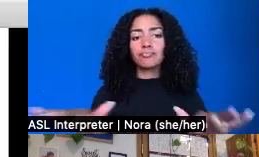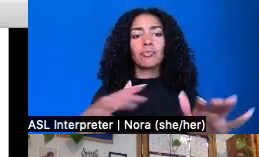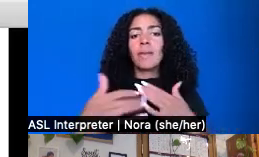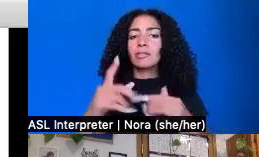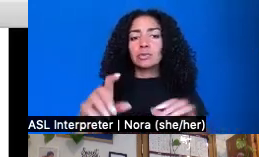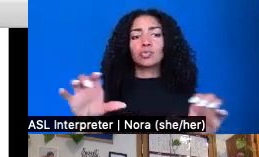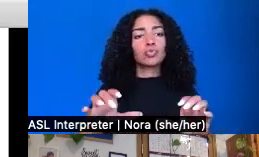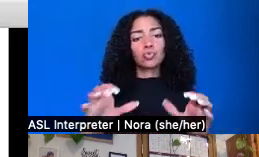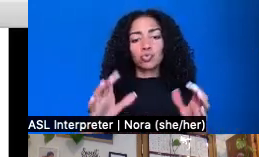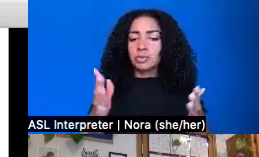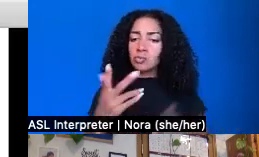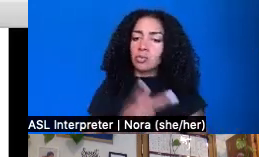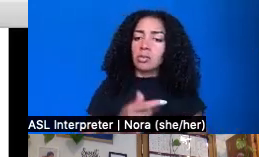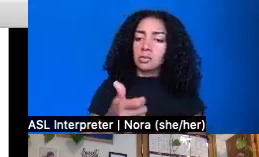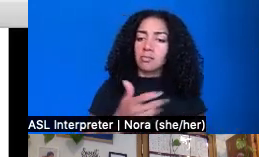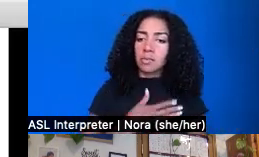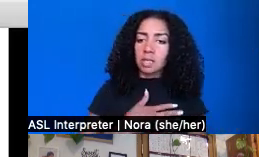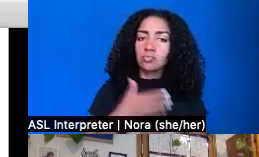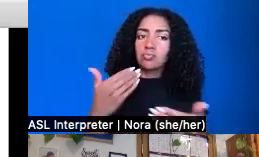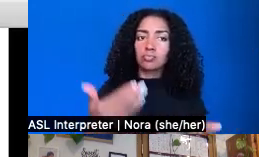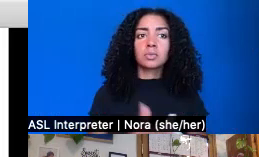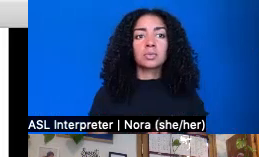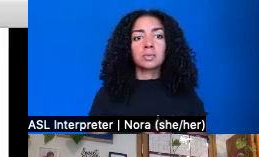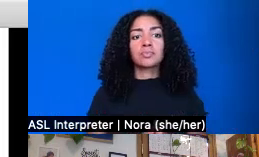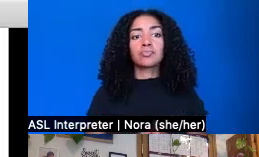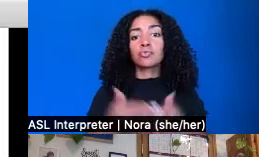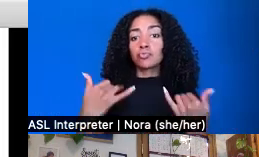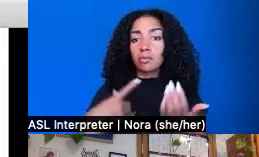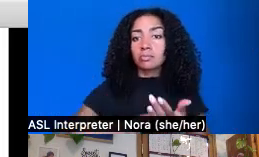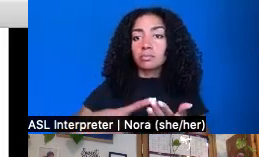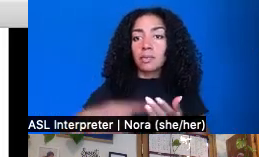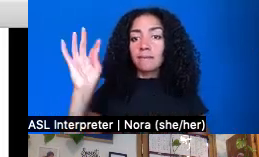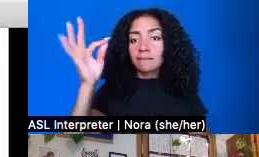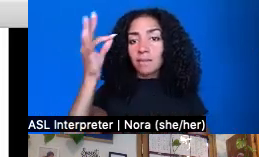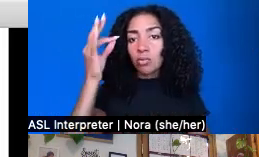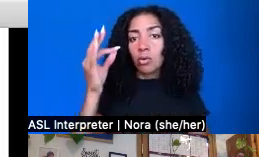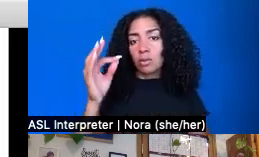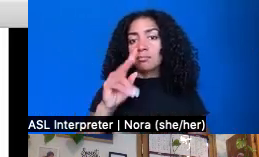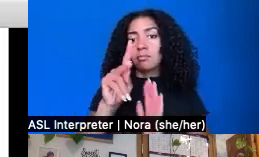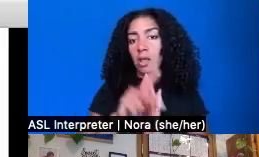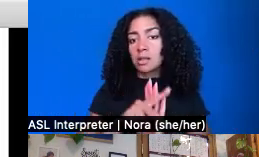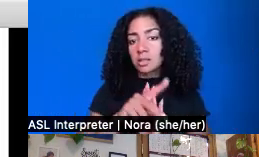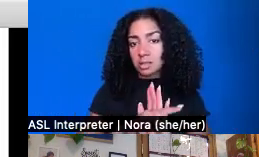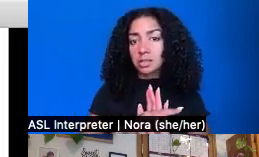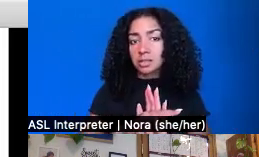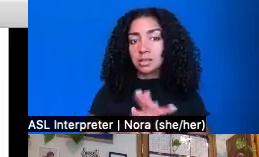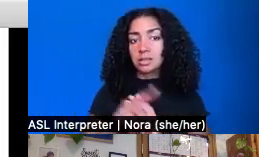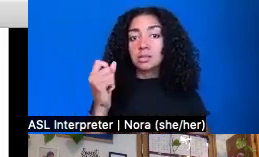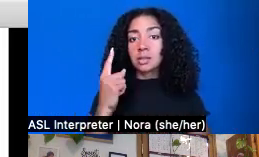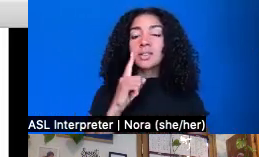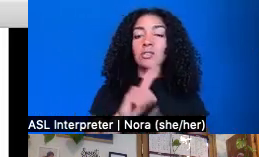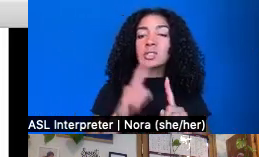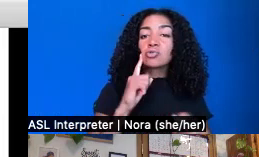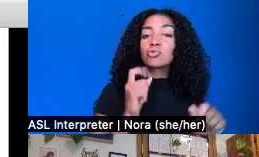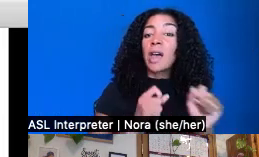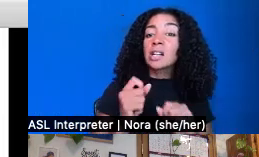Today, we're going to be talking about federal policies, tactics of assimilation, tactics